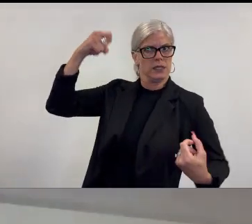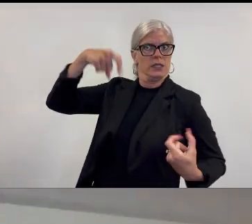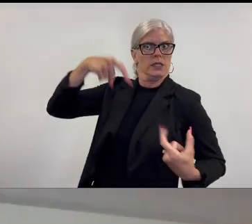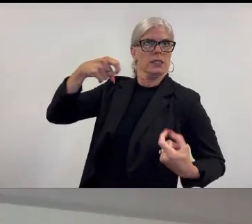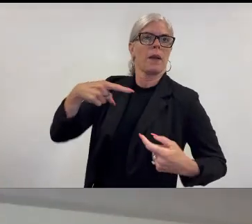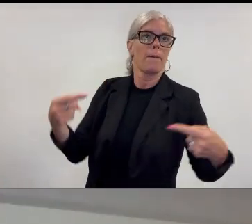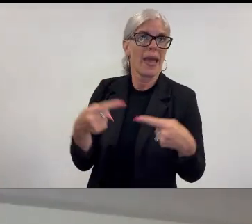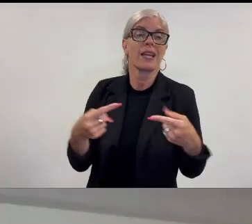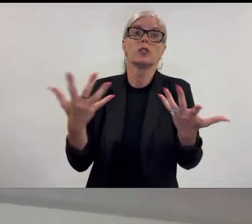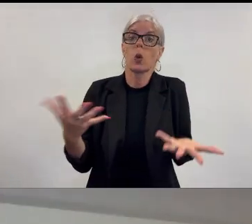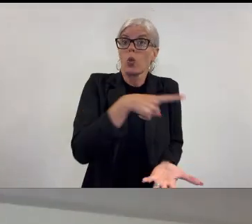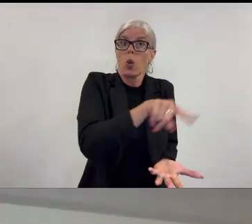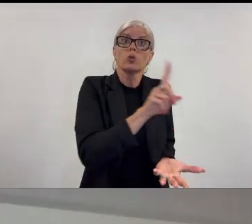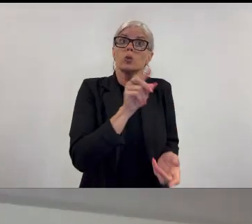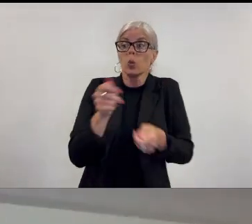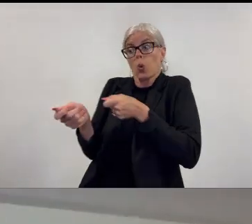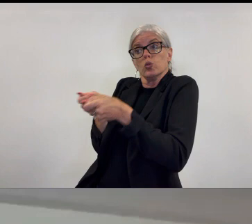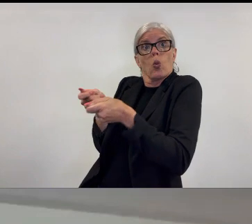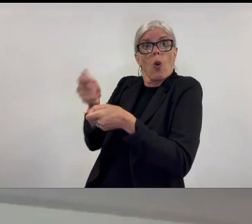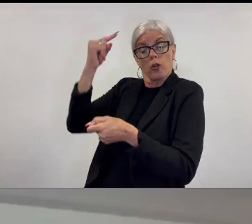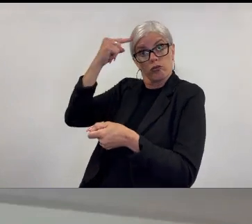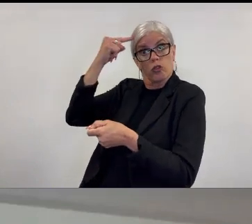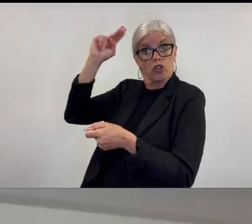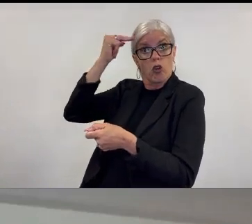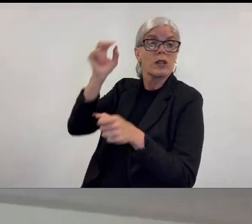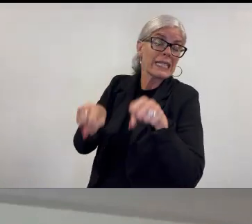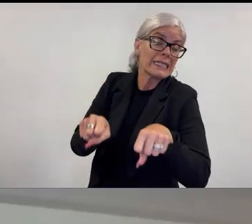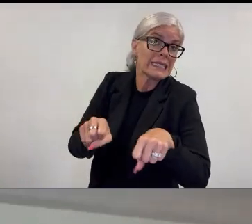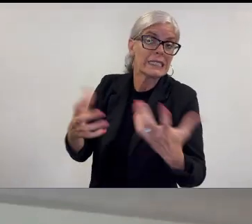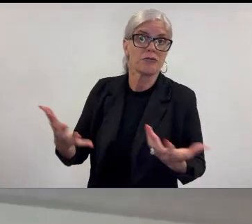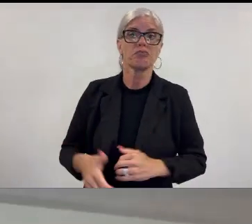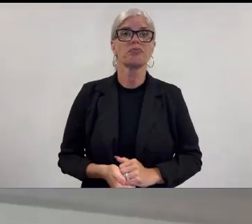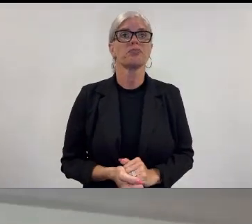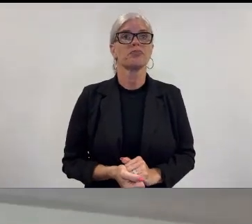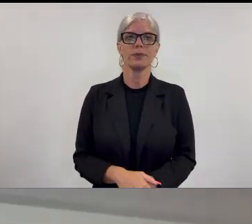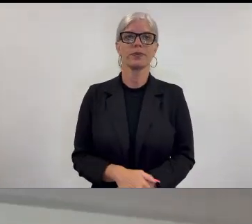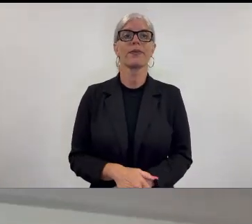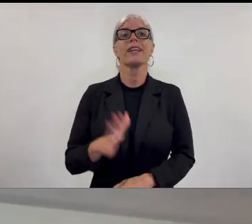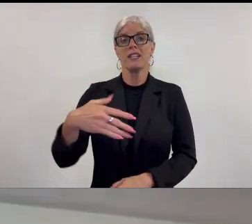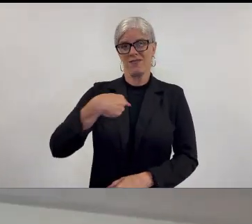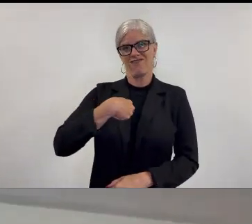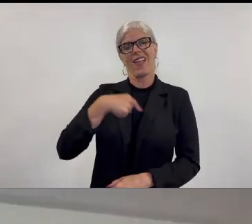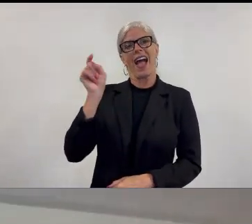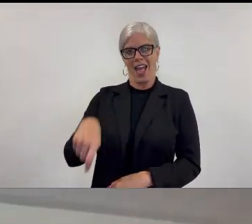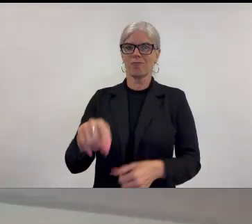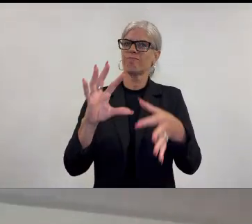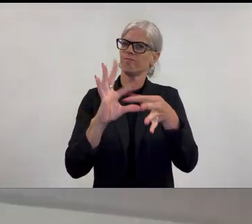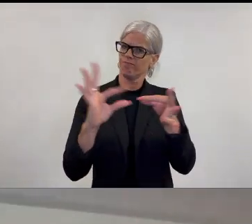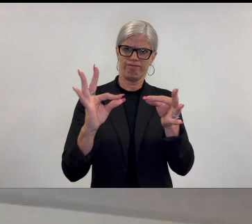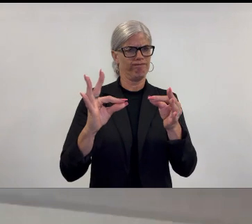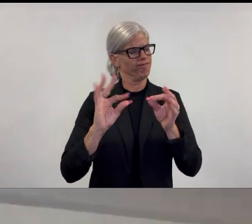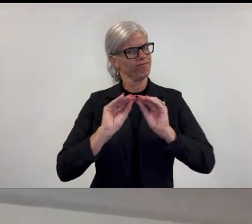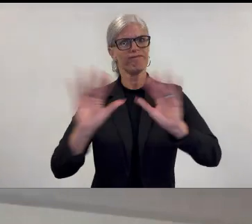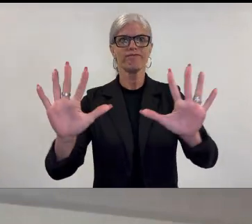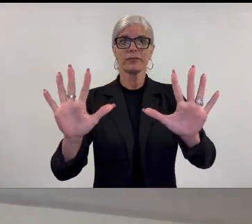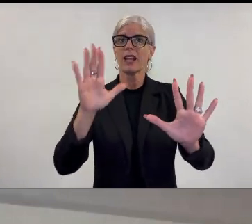tell you what my patients say after 10 years of treatment. Is like, how is your pain? It's like, it's there. What's the number? It's 8, but